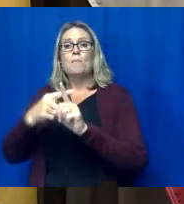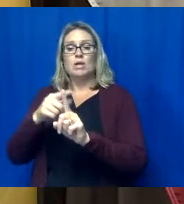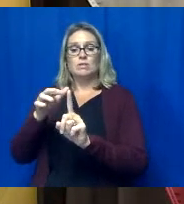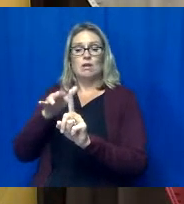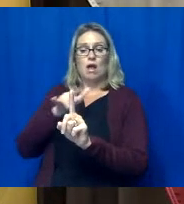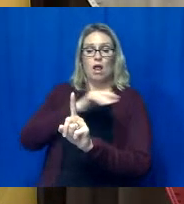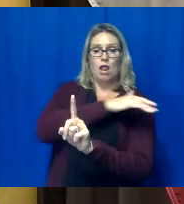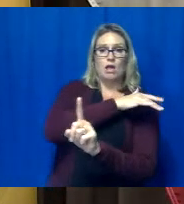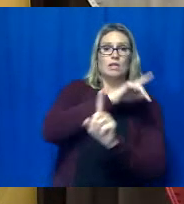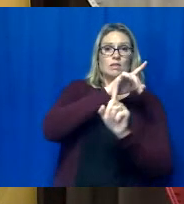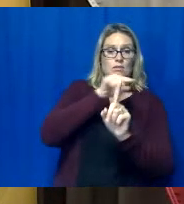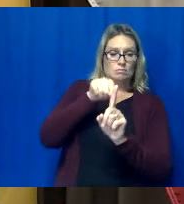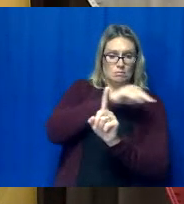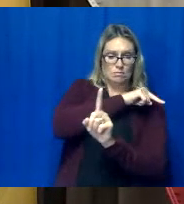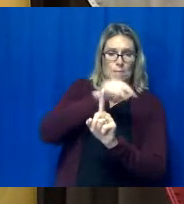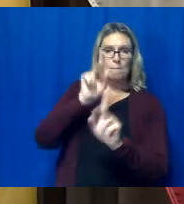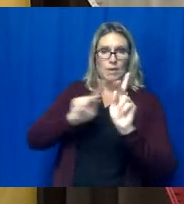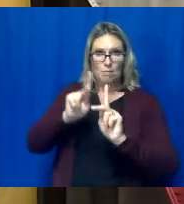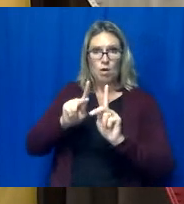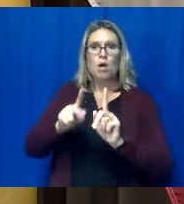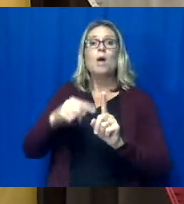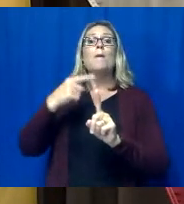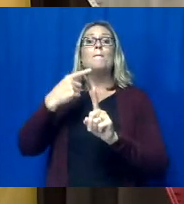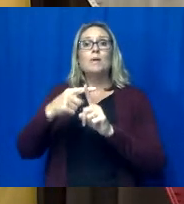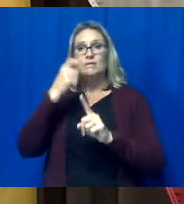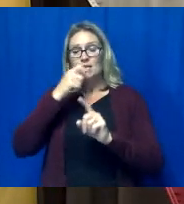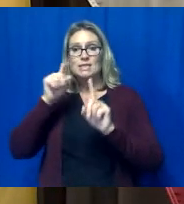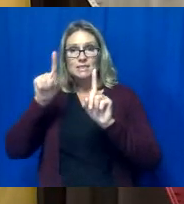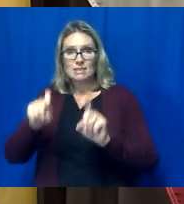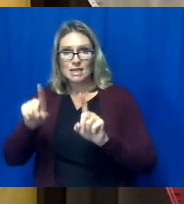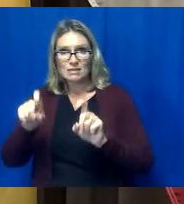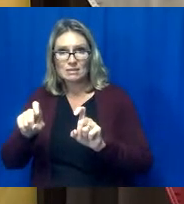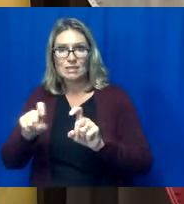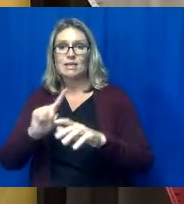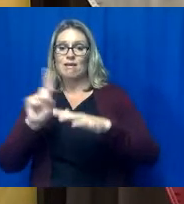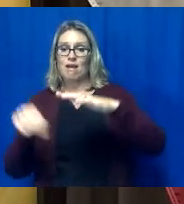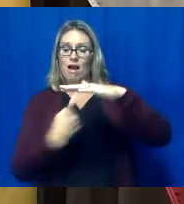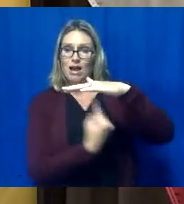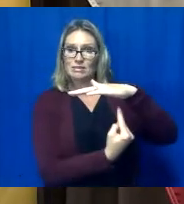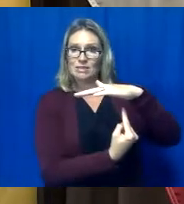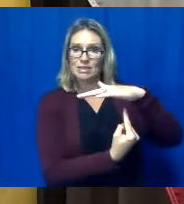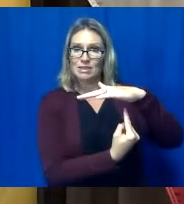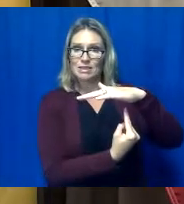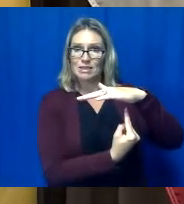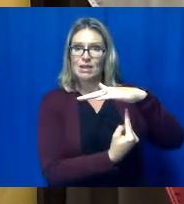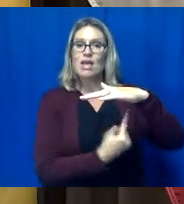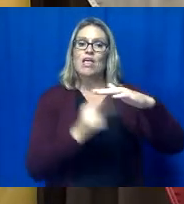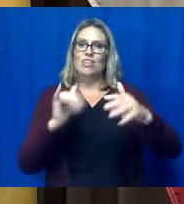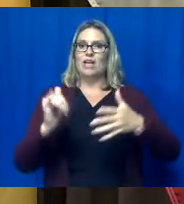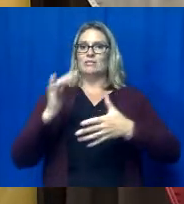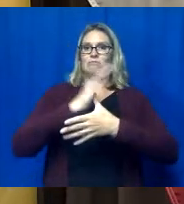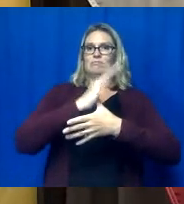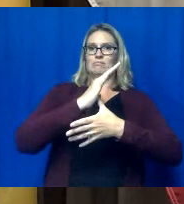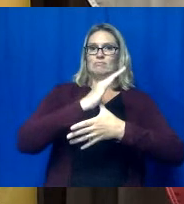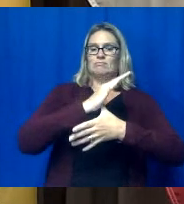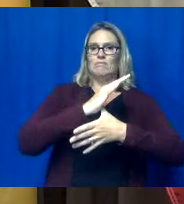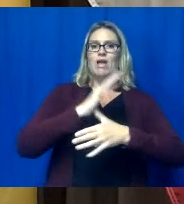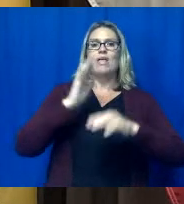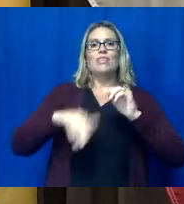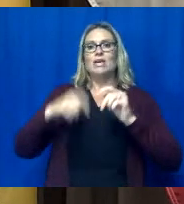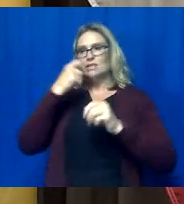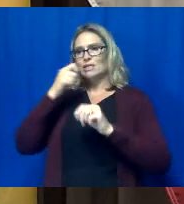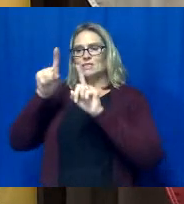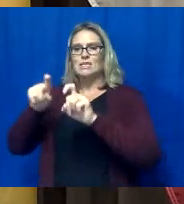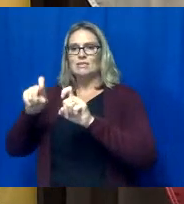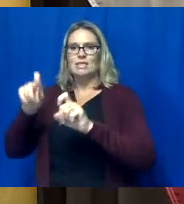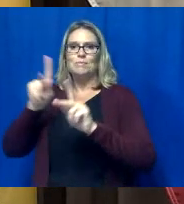on risk is more important than random asymptomatic testing in a population. So while